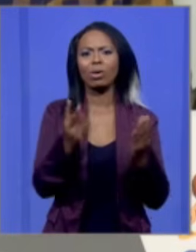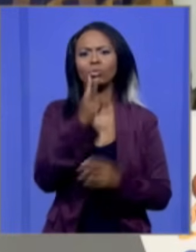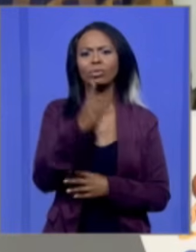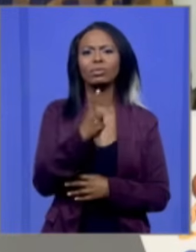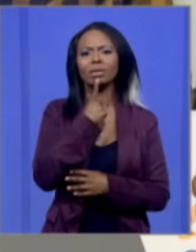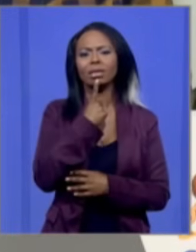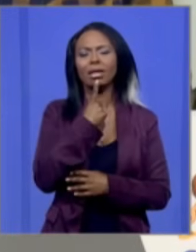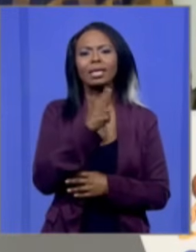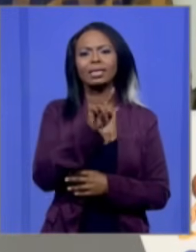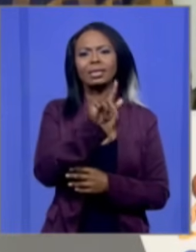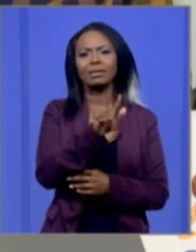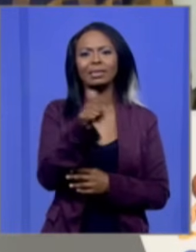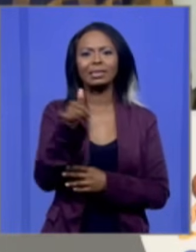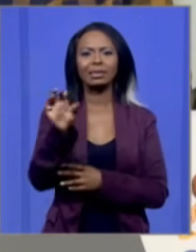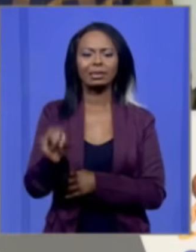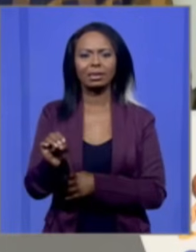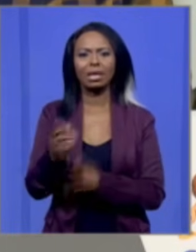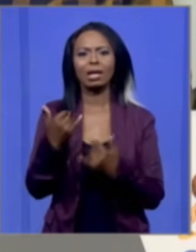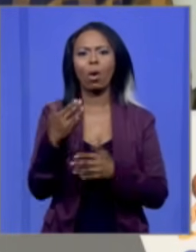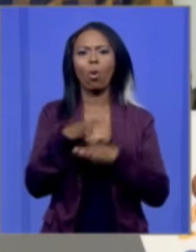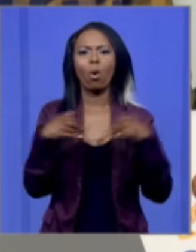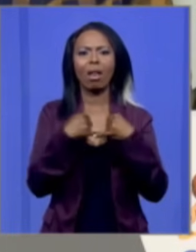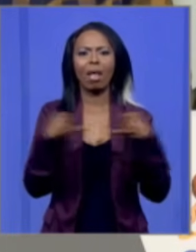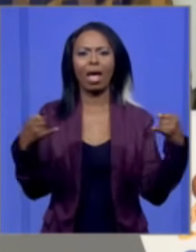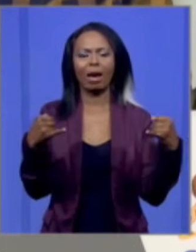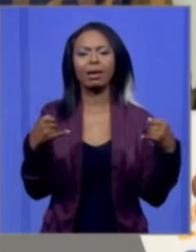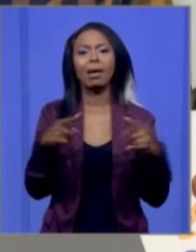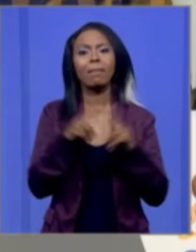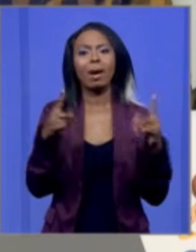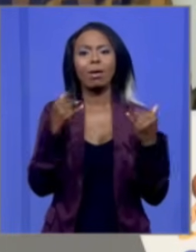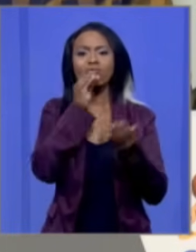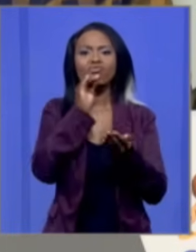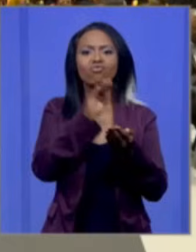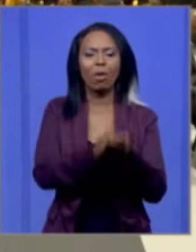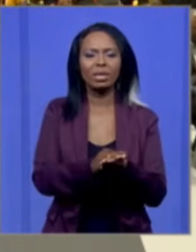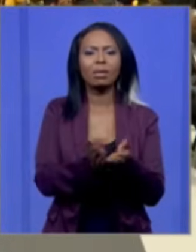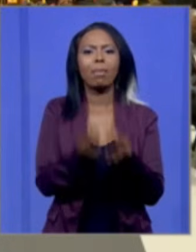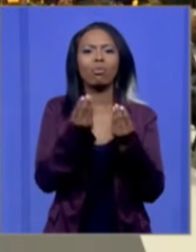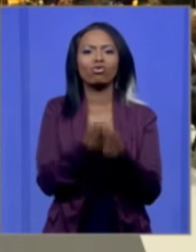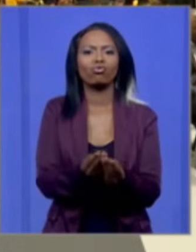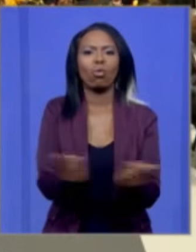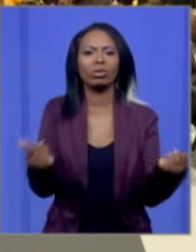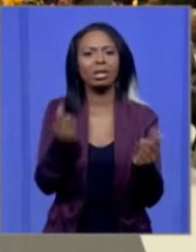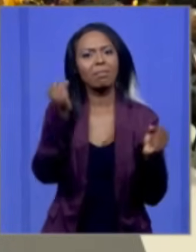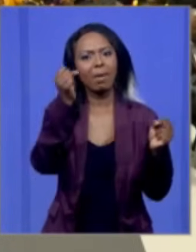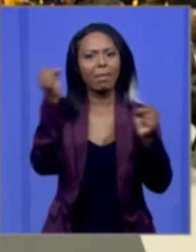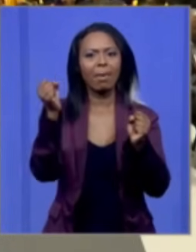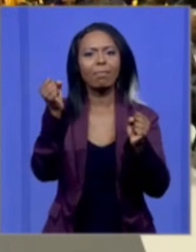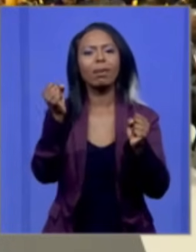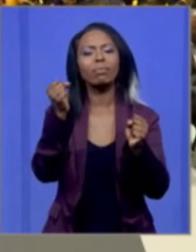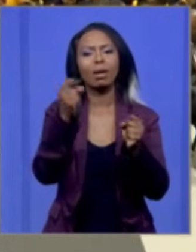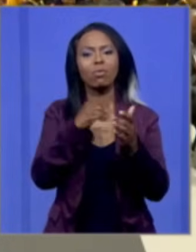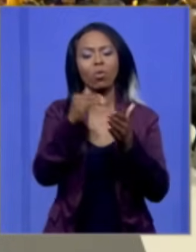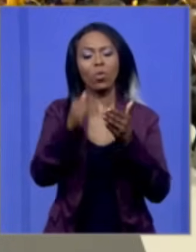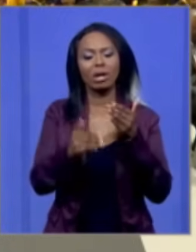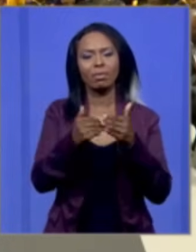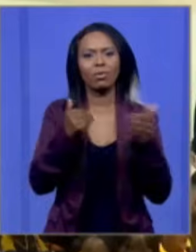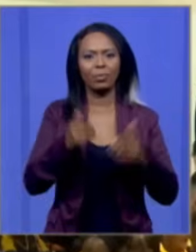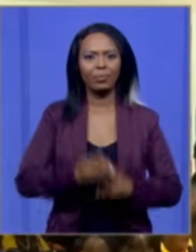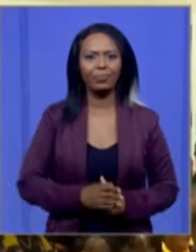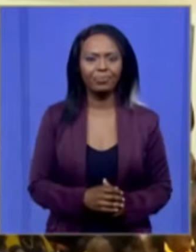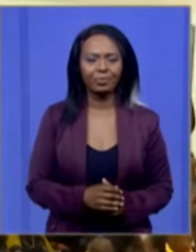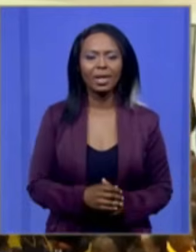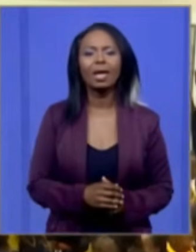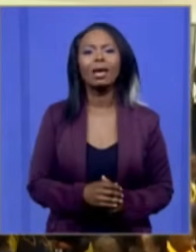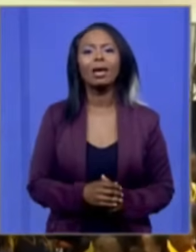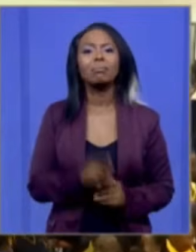2,276 tšeo di dirilwego le go fetišwa online le ge go le bjalo o tshepišitše go tla ka tharollo ya bothata bjo pele ga ge beke ye e fela. Ge a bolela